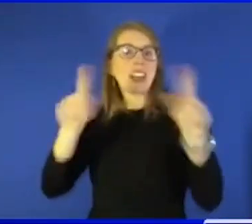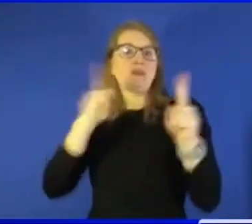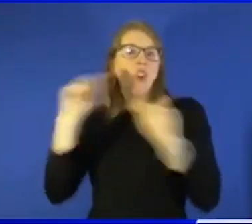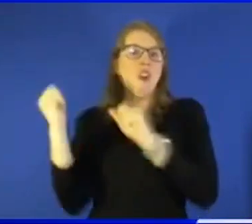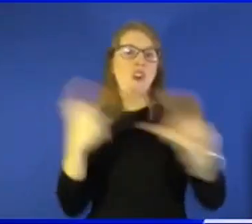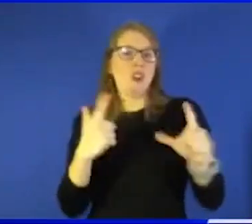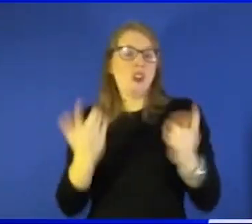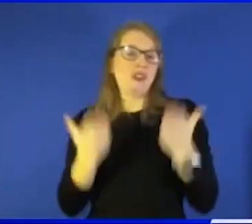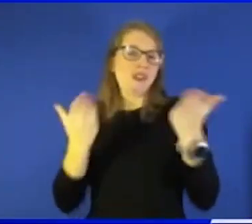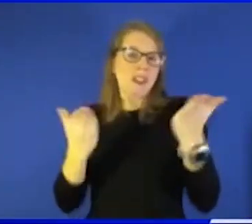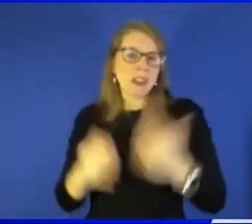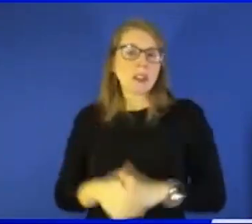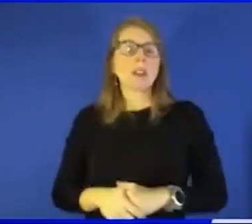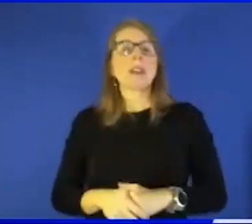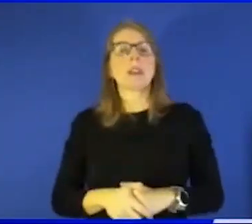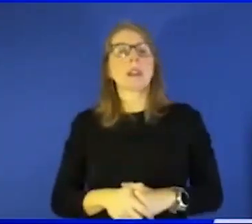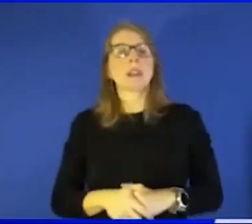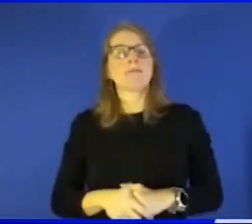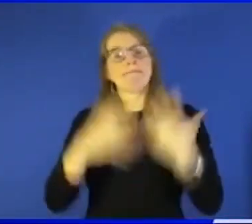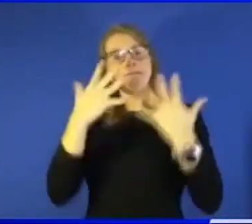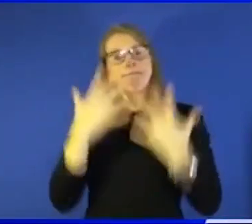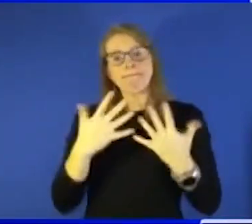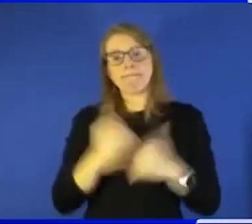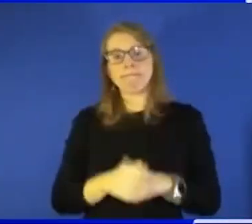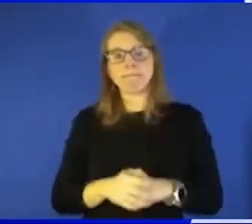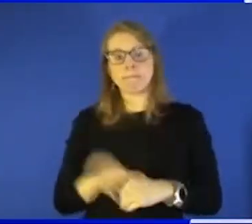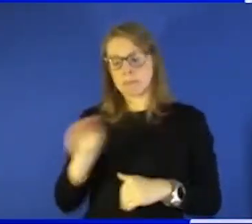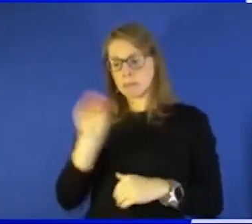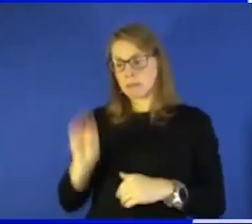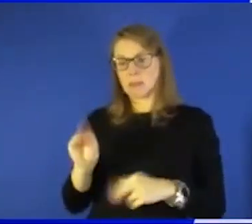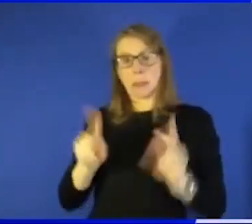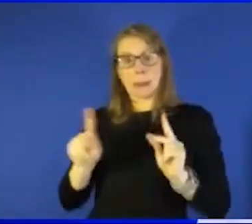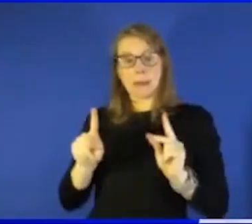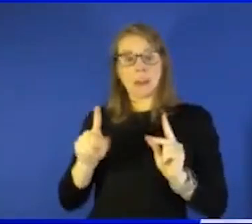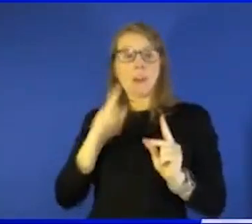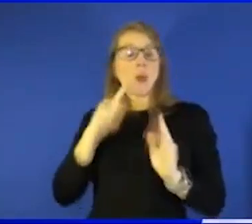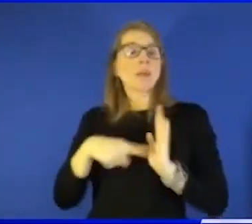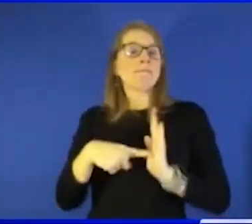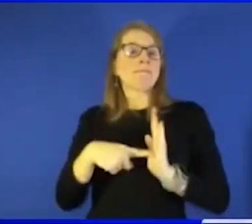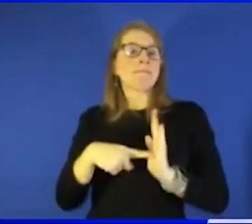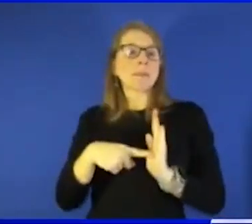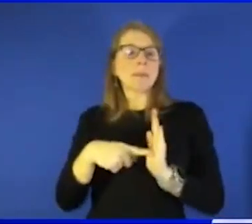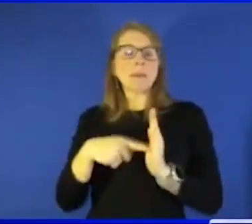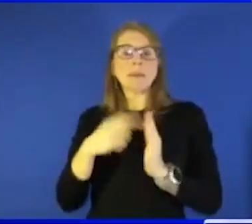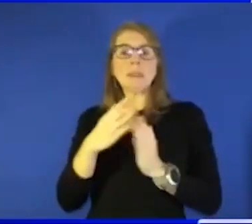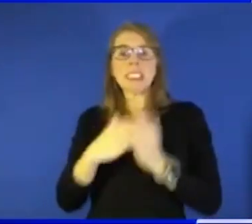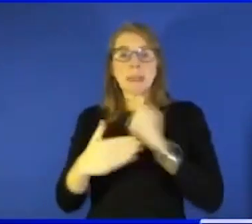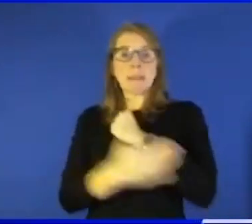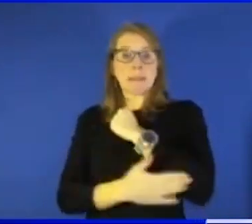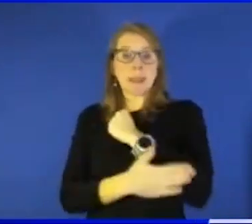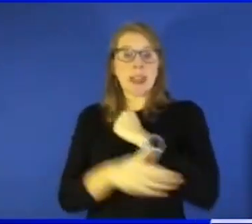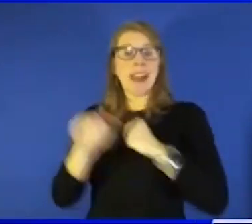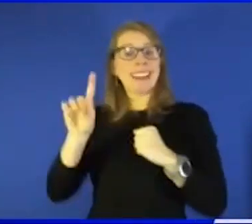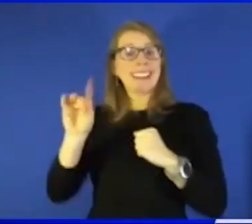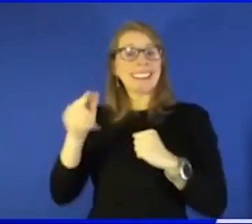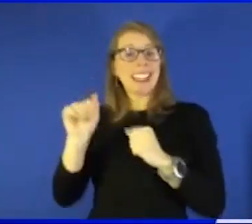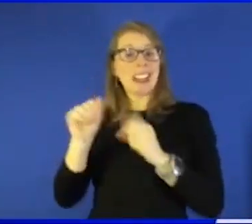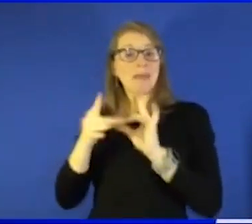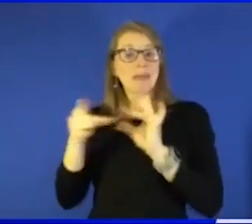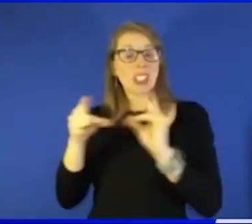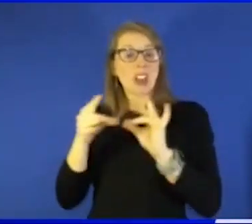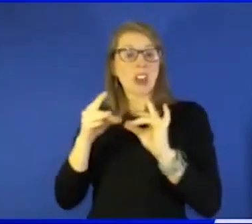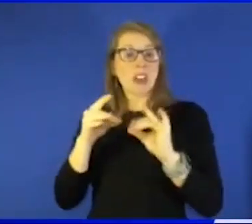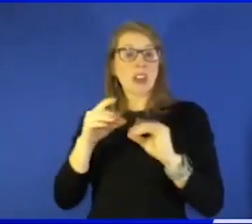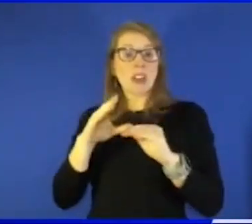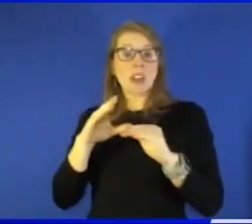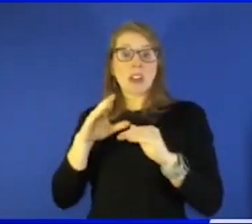But unfortunately, the percentage of people, for example, in some of the counties that Dr. Adiga mentioned, even those over 65 are not